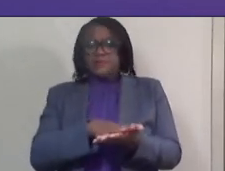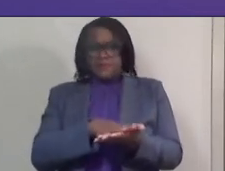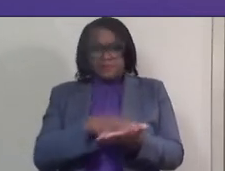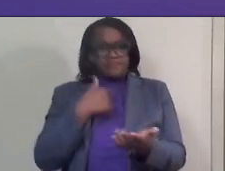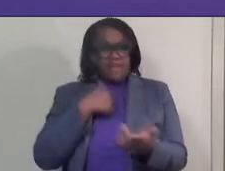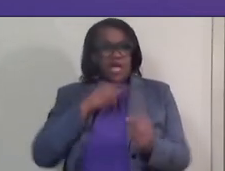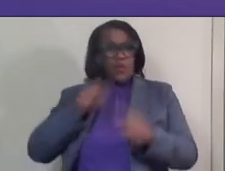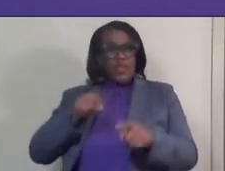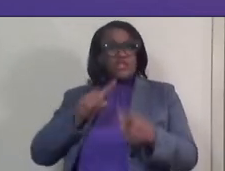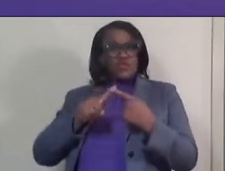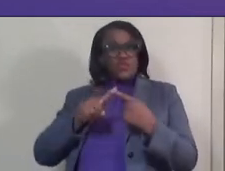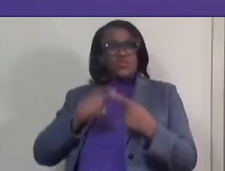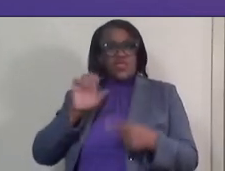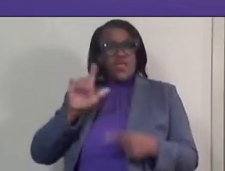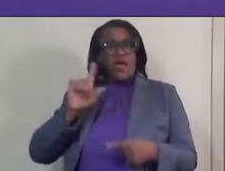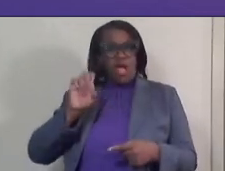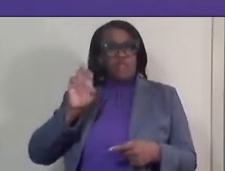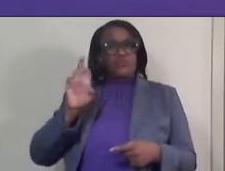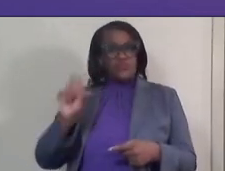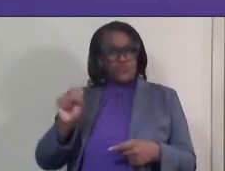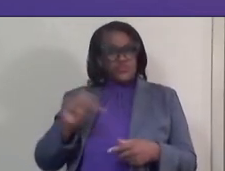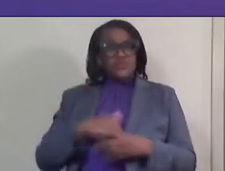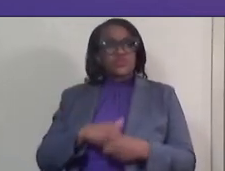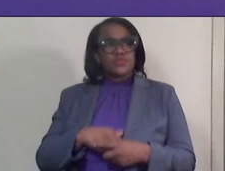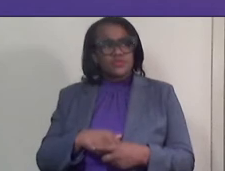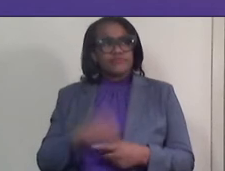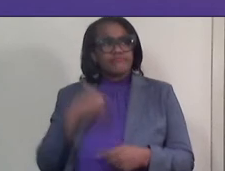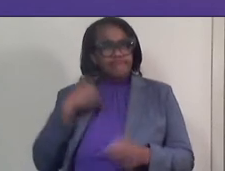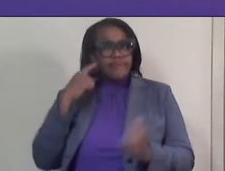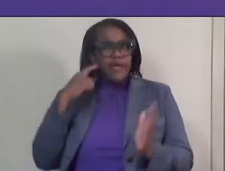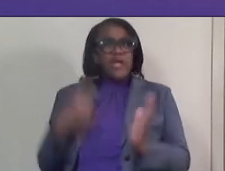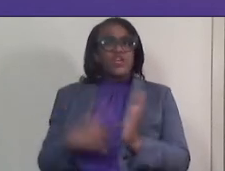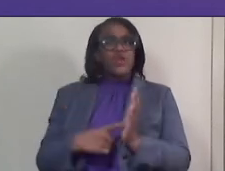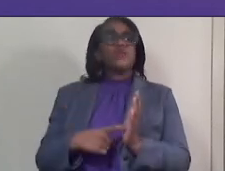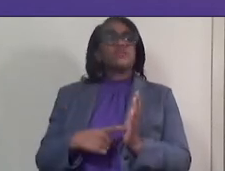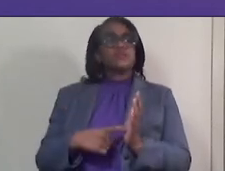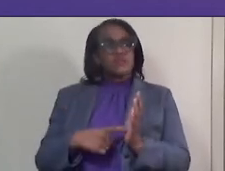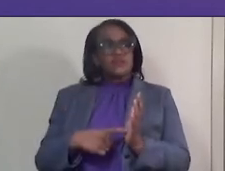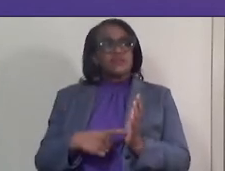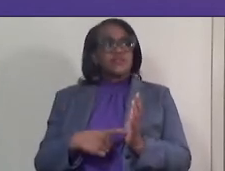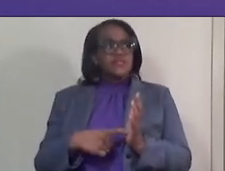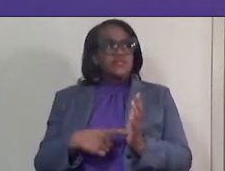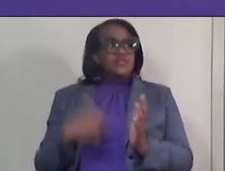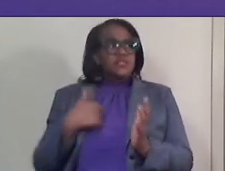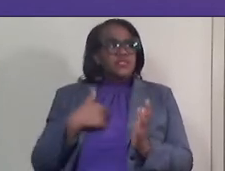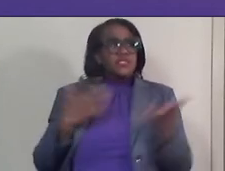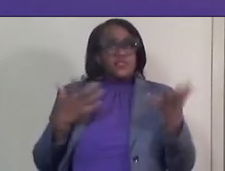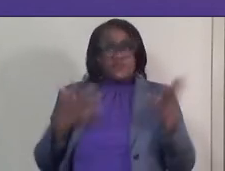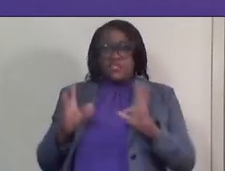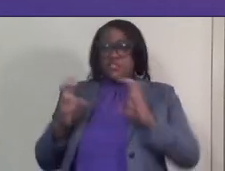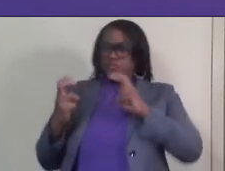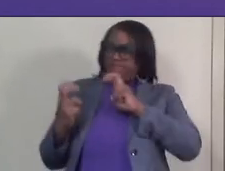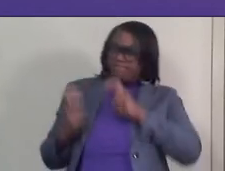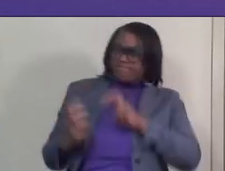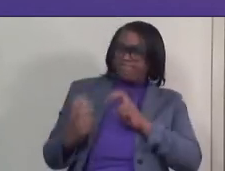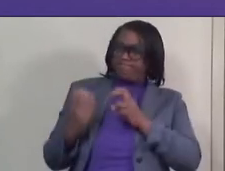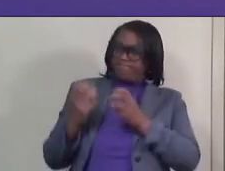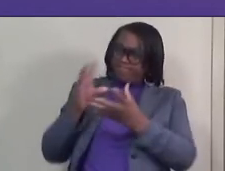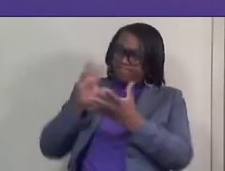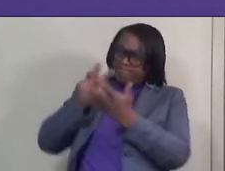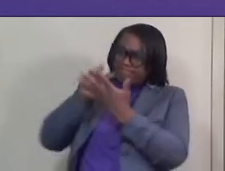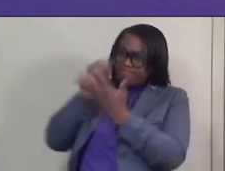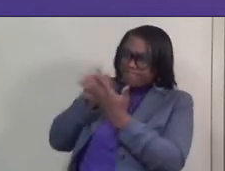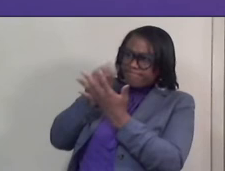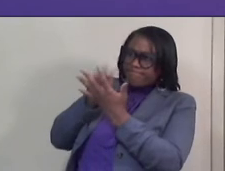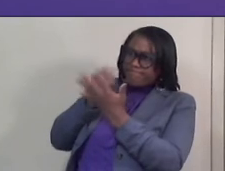example, one of the things I noticed after I would, you know, sit with them and get their stories is